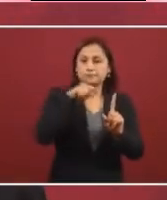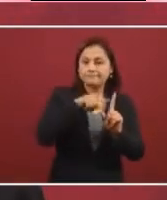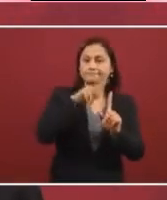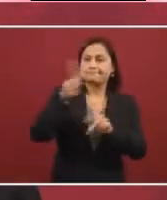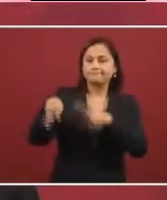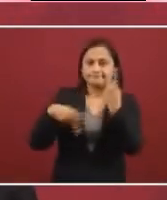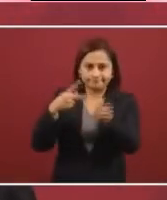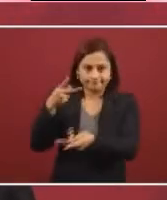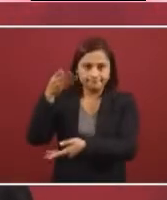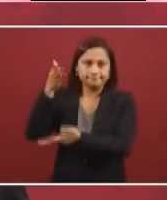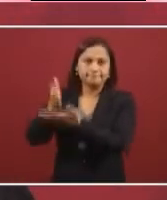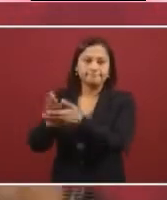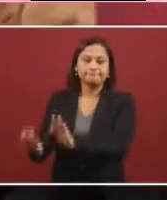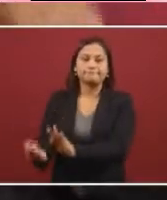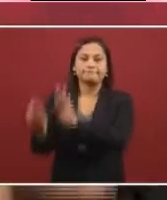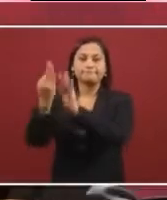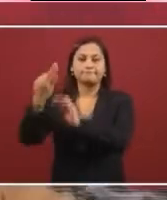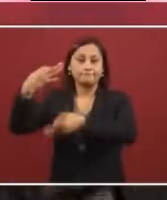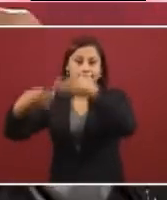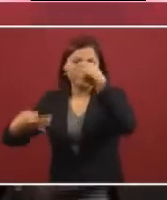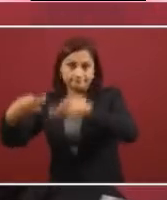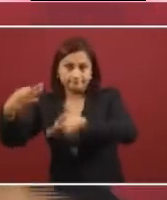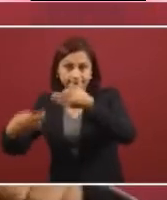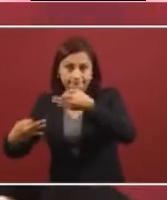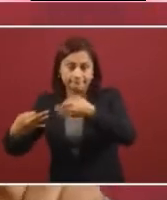to declare.